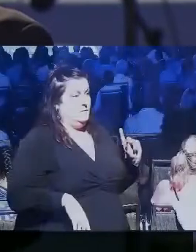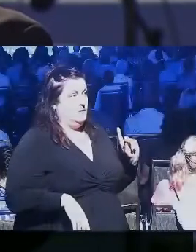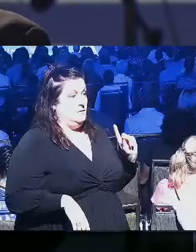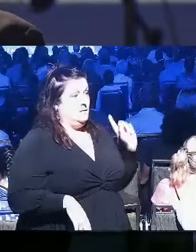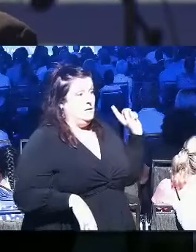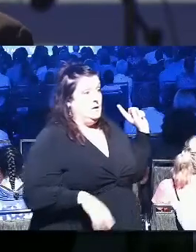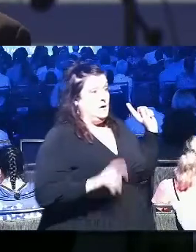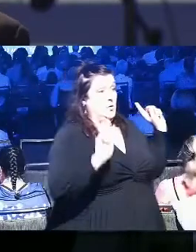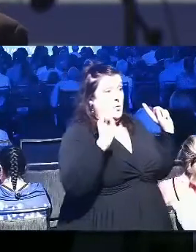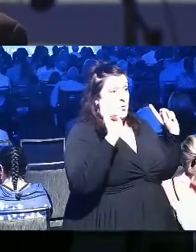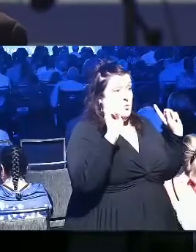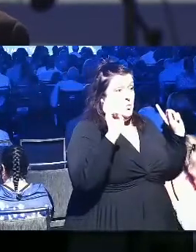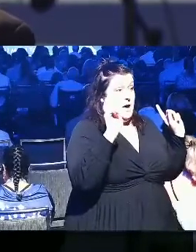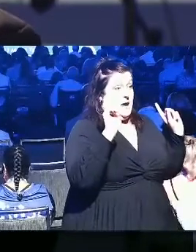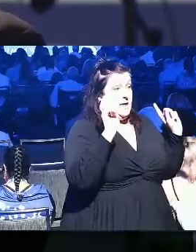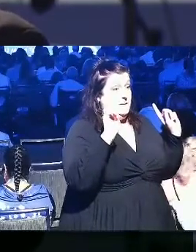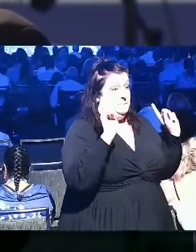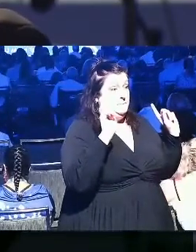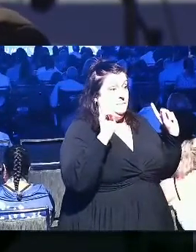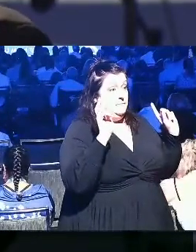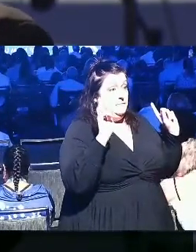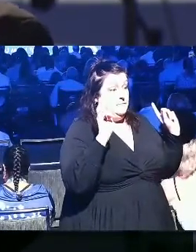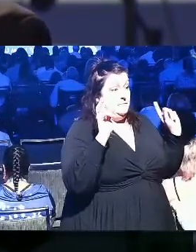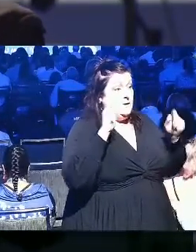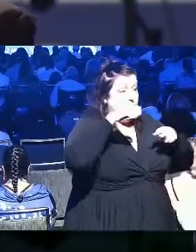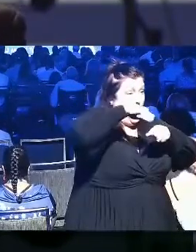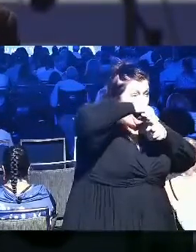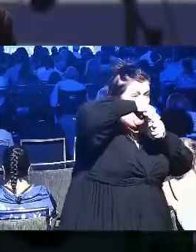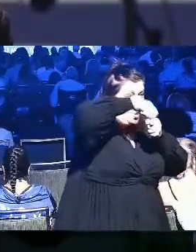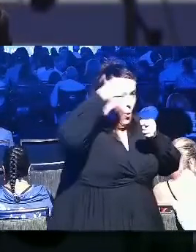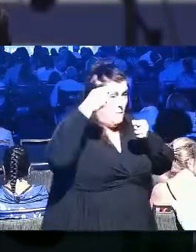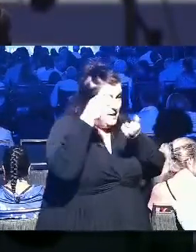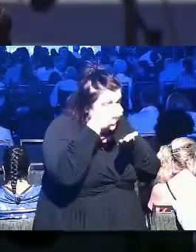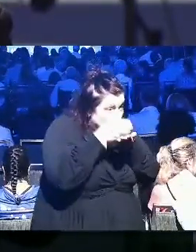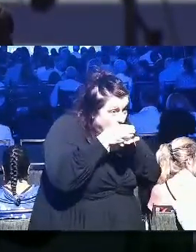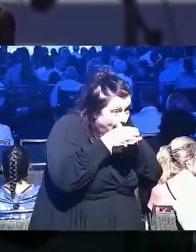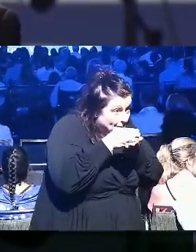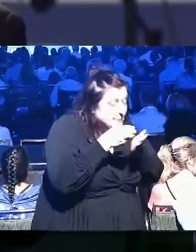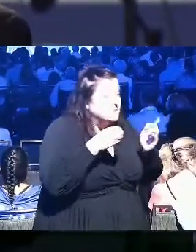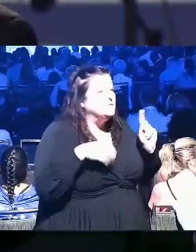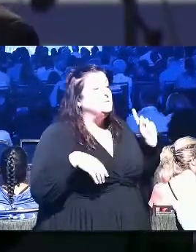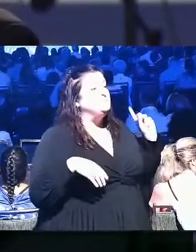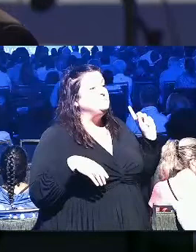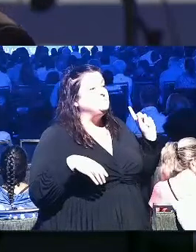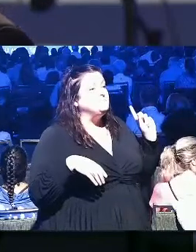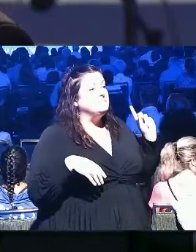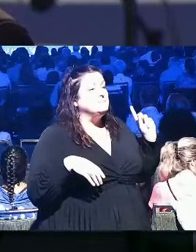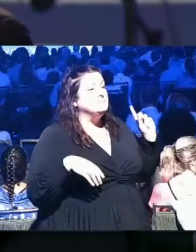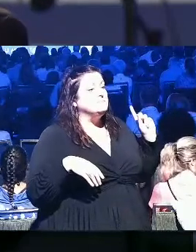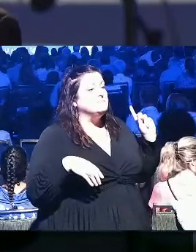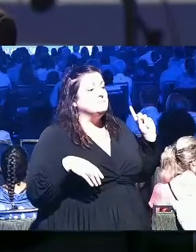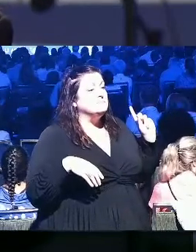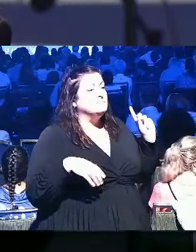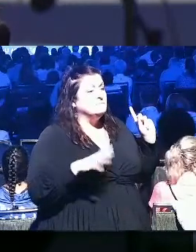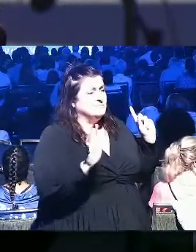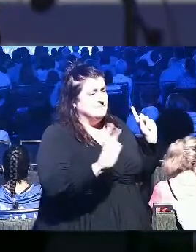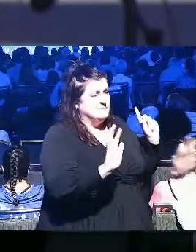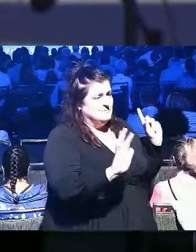If you can open up your cup. Can I say amen when we get, it'd be great to get rid of these things,